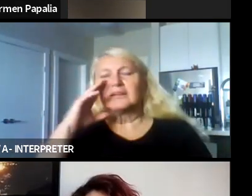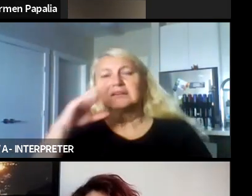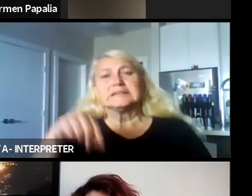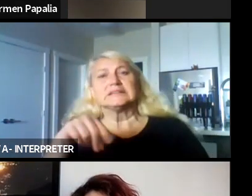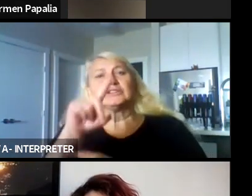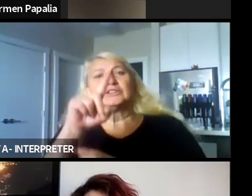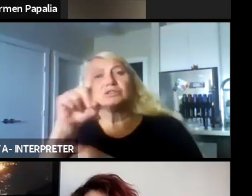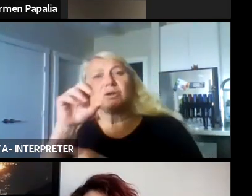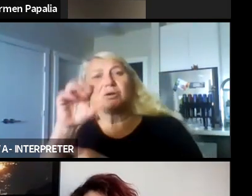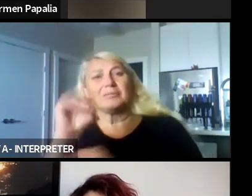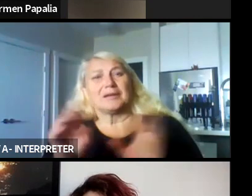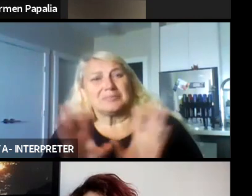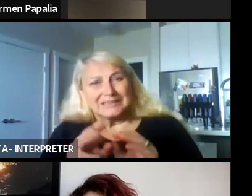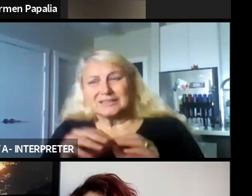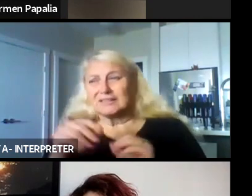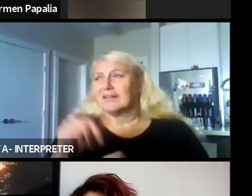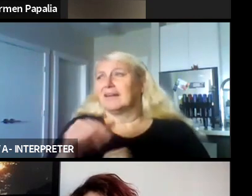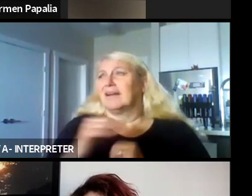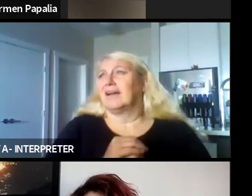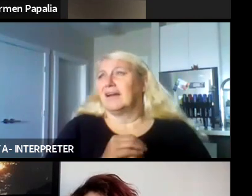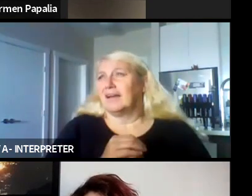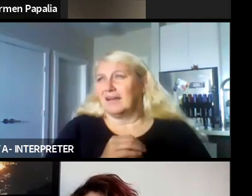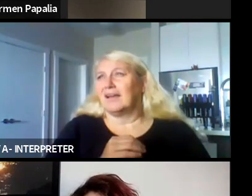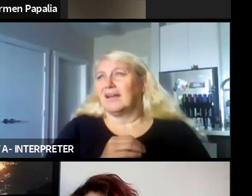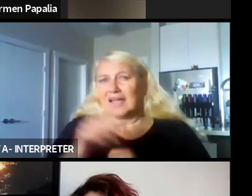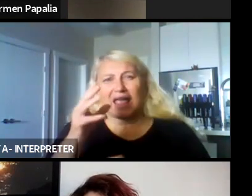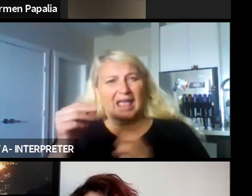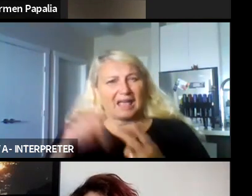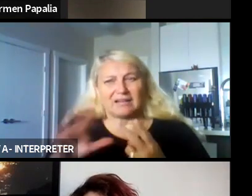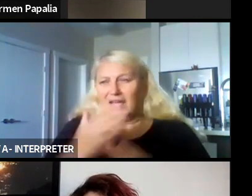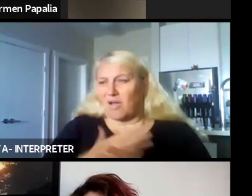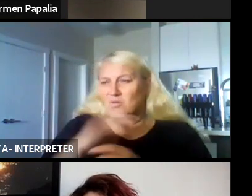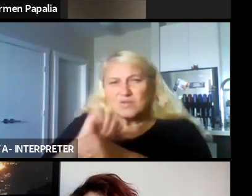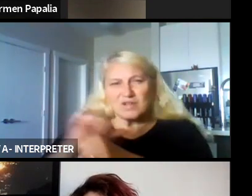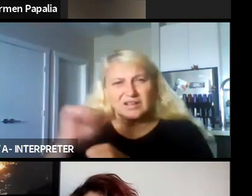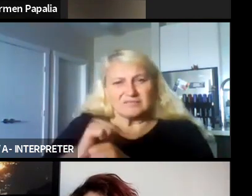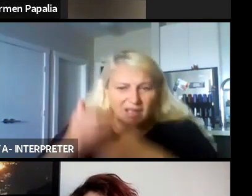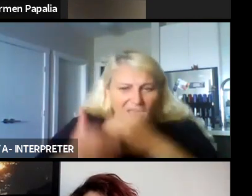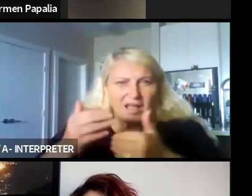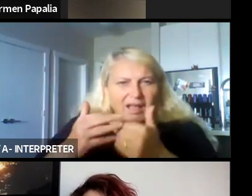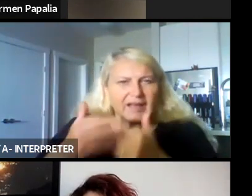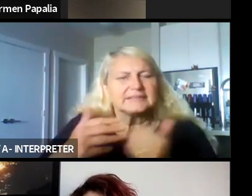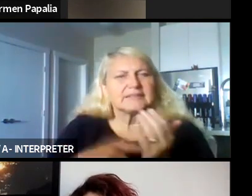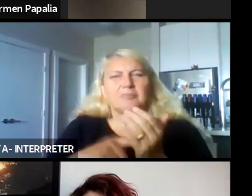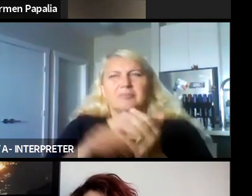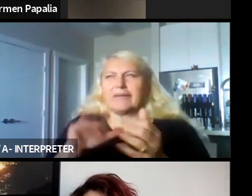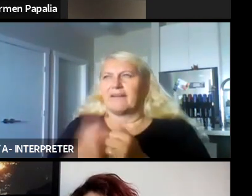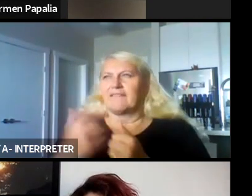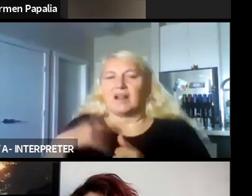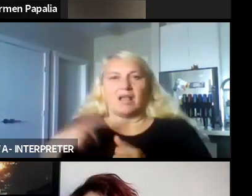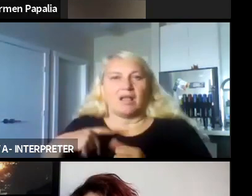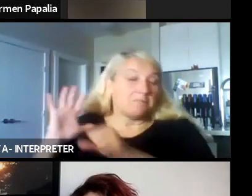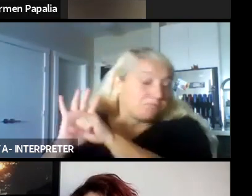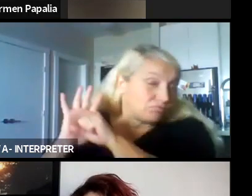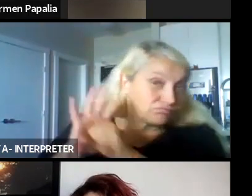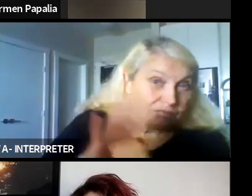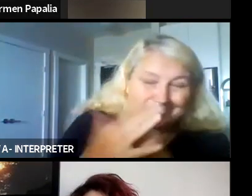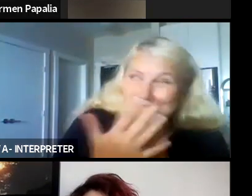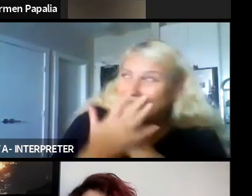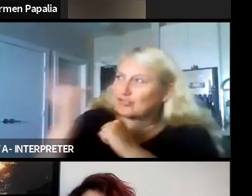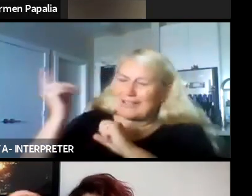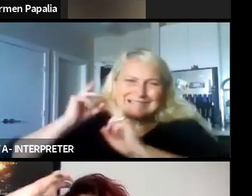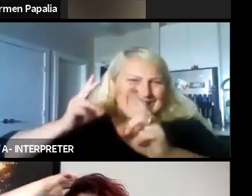time and productivity both come together and I feel like I'm being pushed against like, you know, an ocean of trying to go faster,